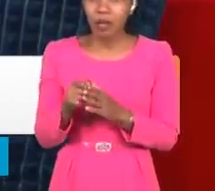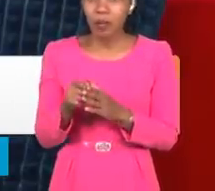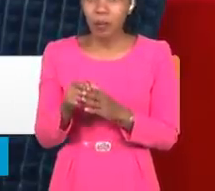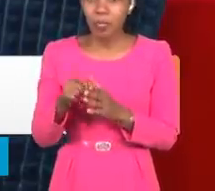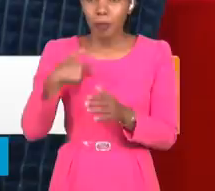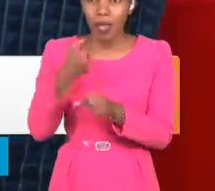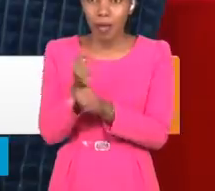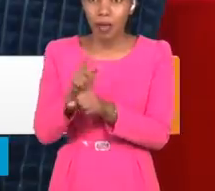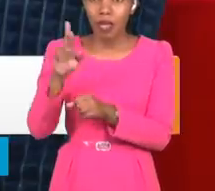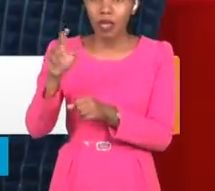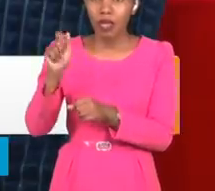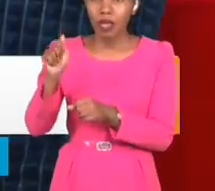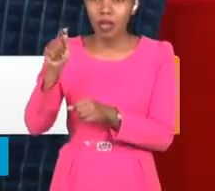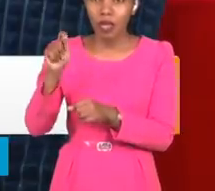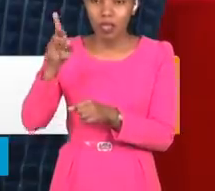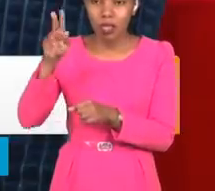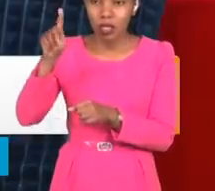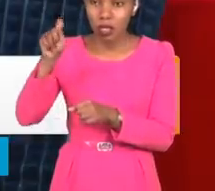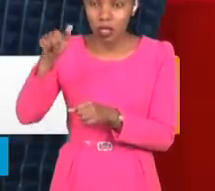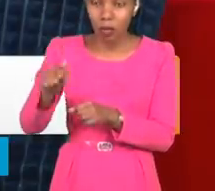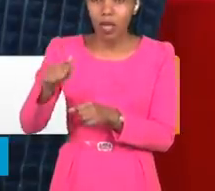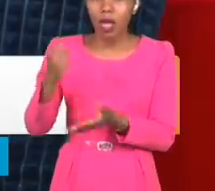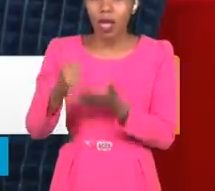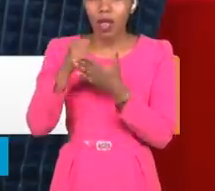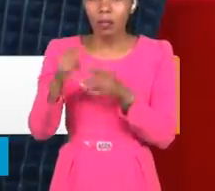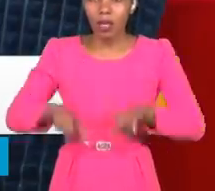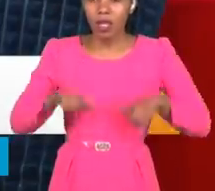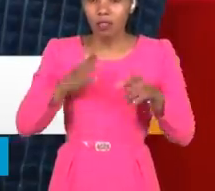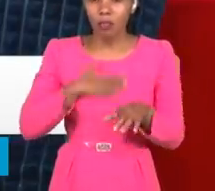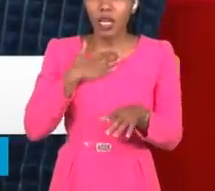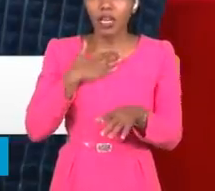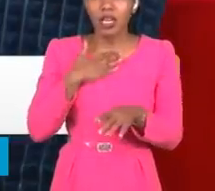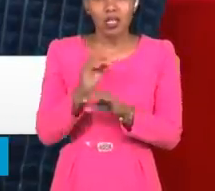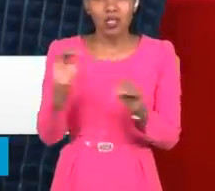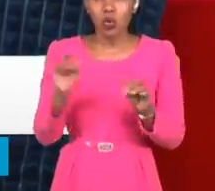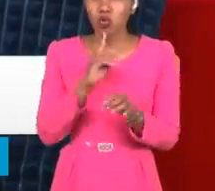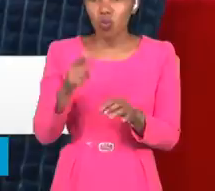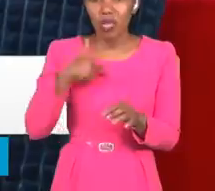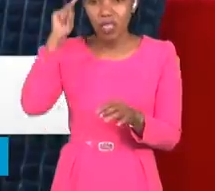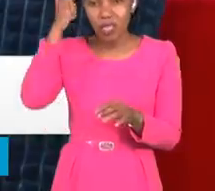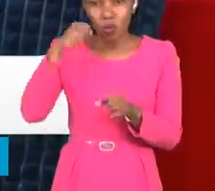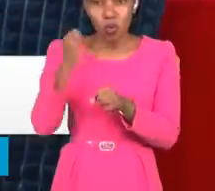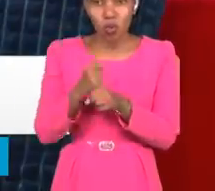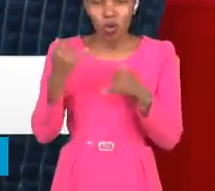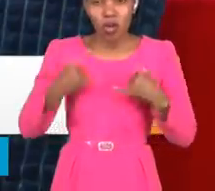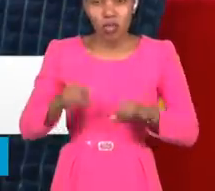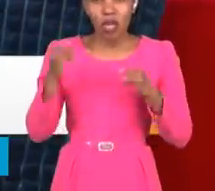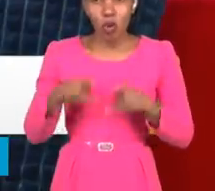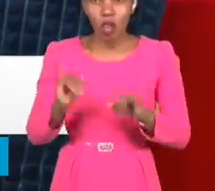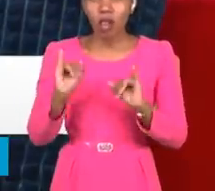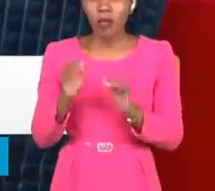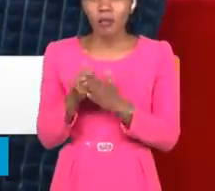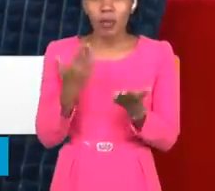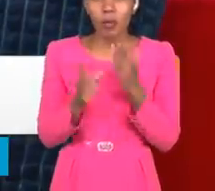a rat trap. Eja nisaidia kwa maisha yangu sai. Many years later. Okay. So I think we need to do a trial.